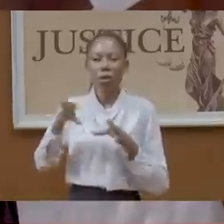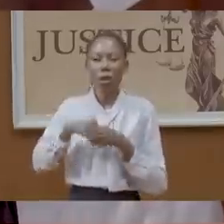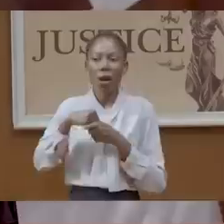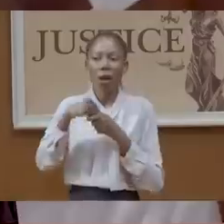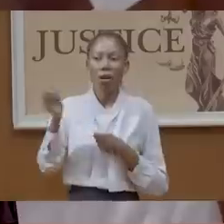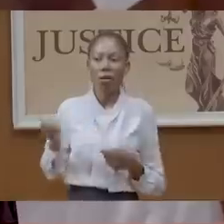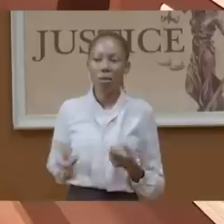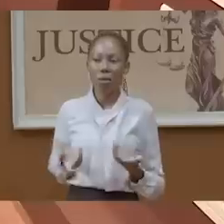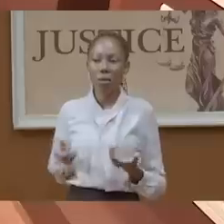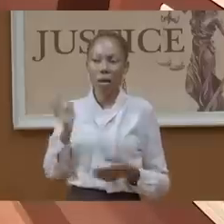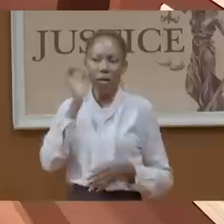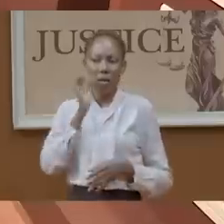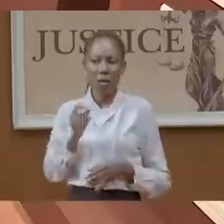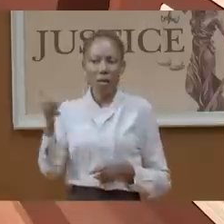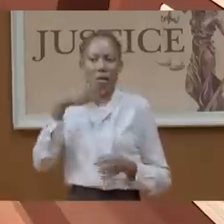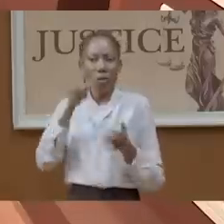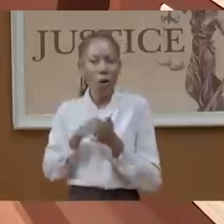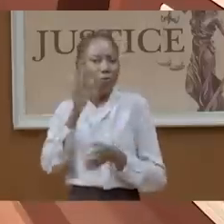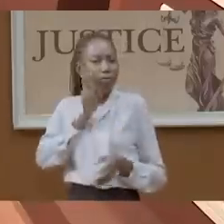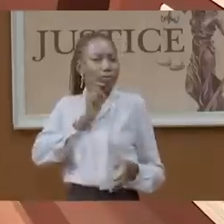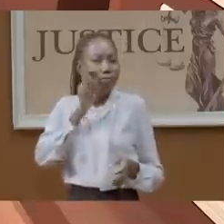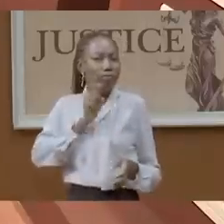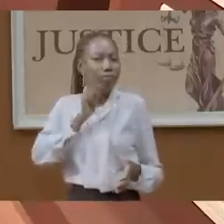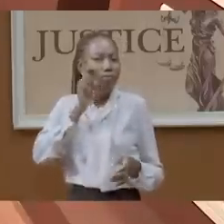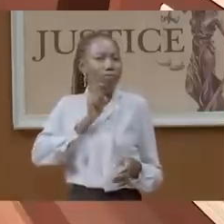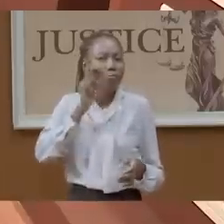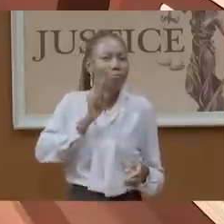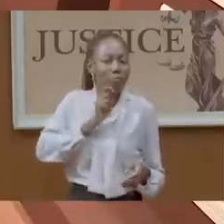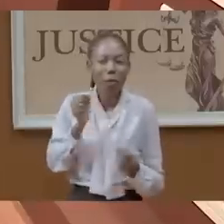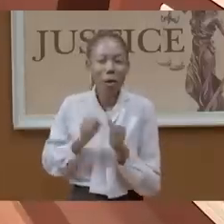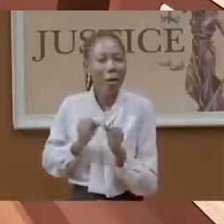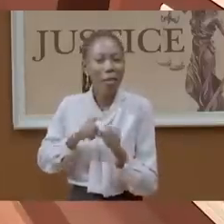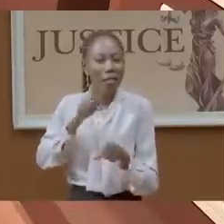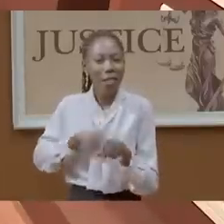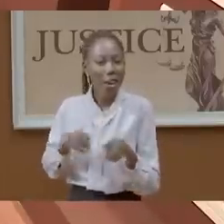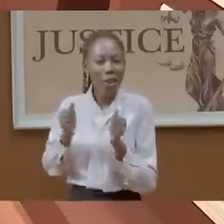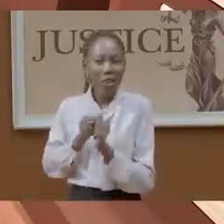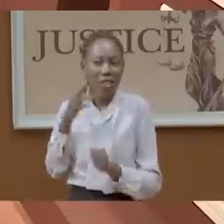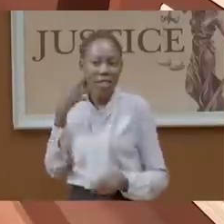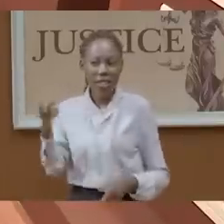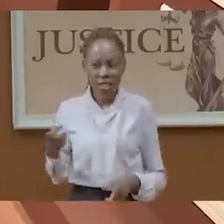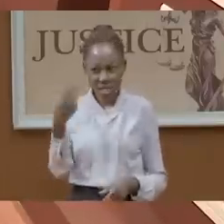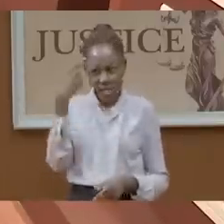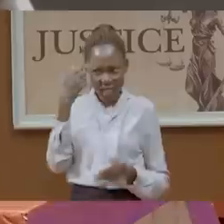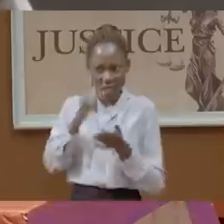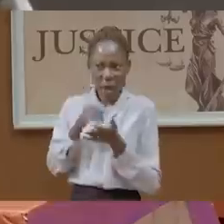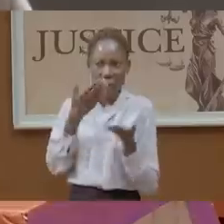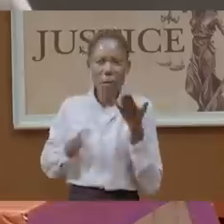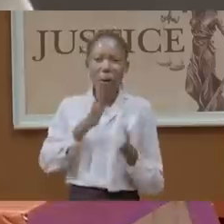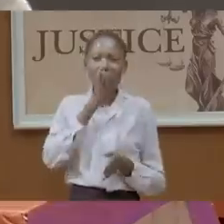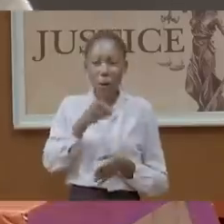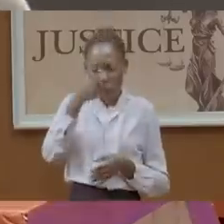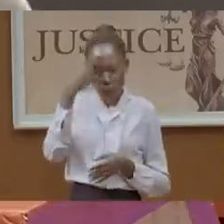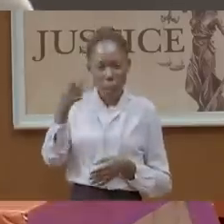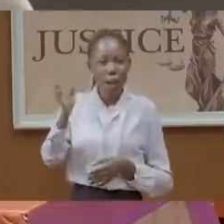said, she lured me to be having sex with her. Sex with her. Having sex with her. She said because she was too old. That's why I